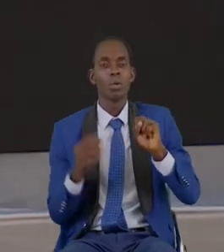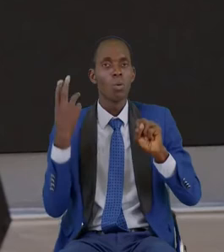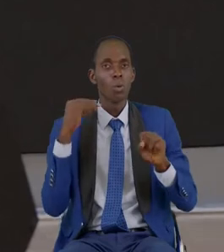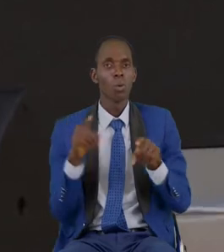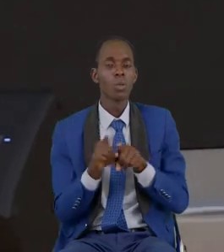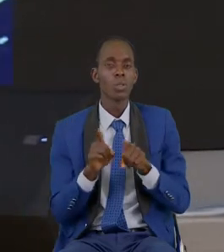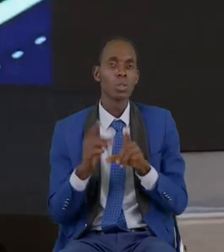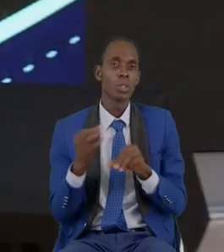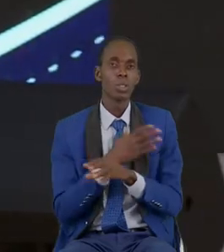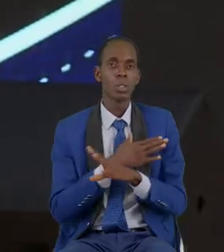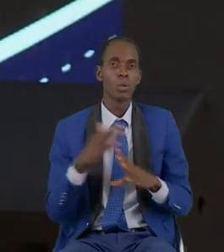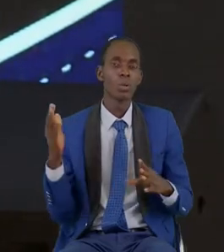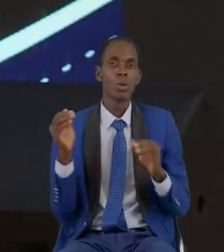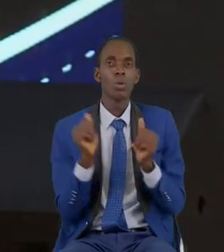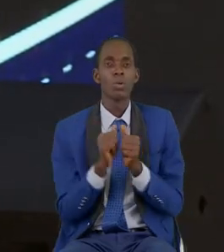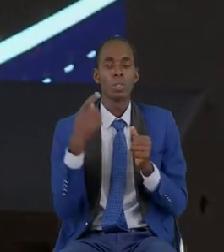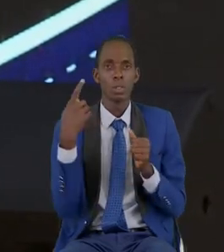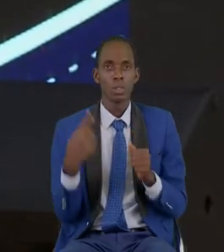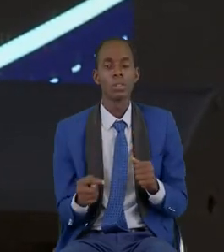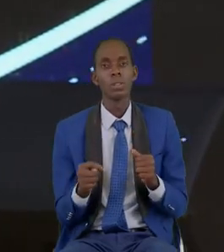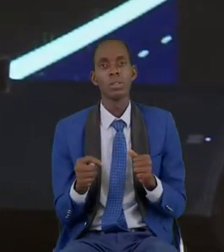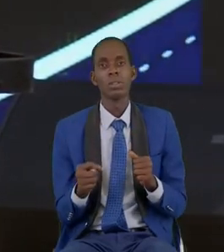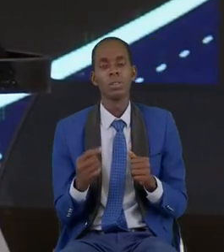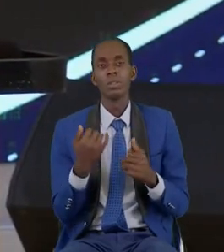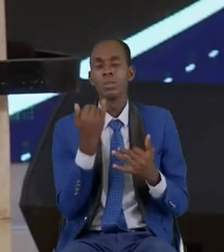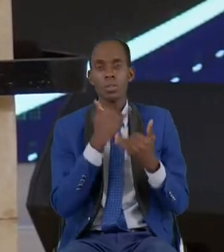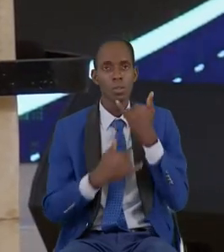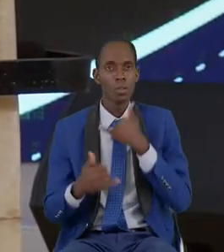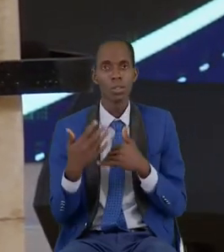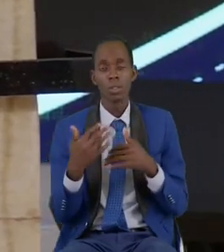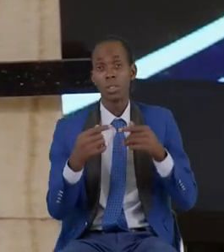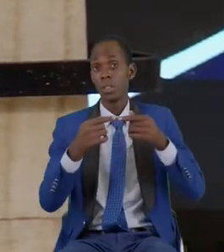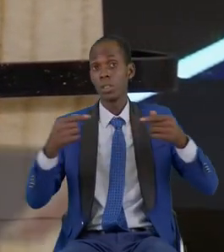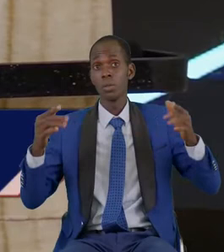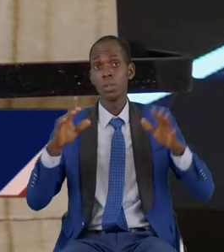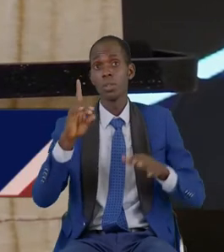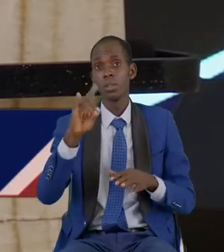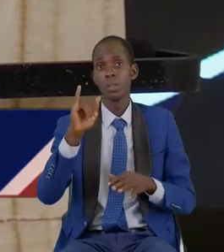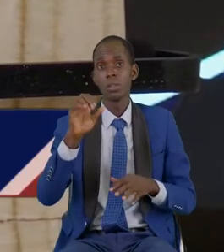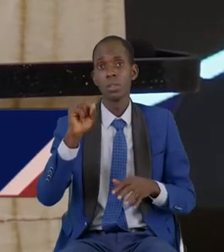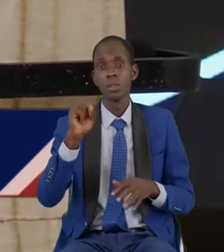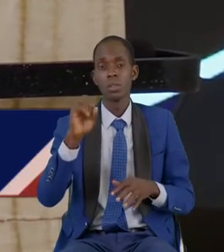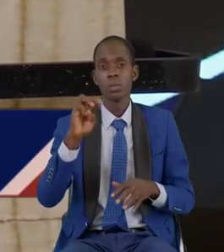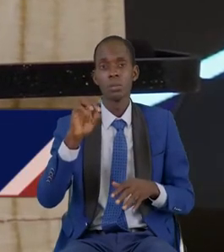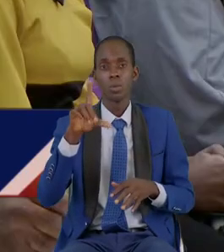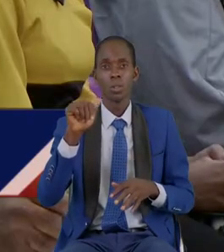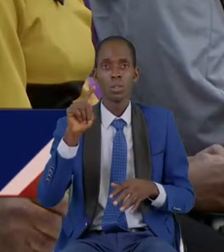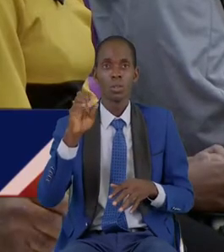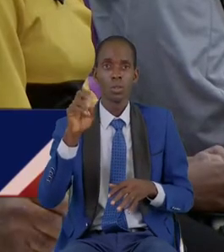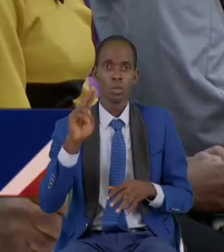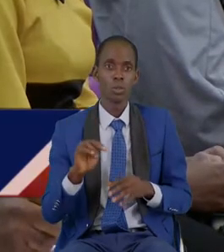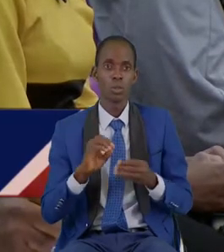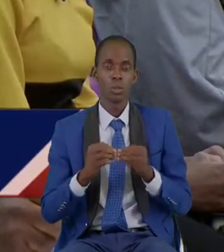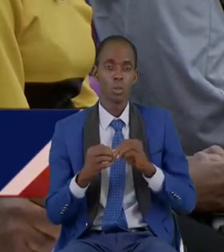their dissimulation. Three things here: the disastrous example of feebleness